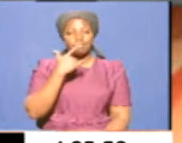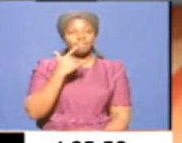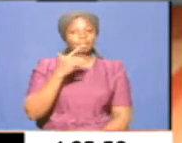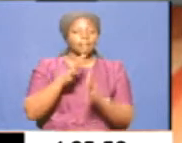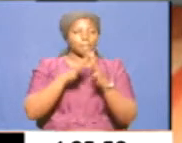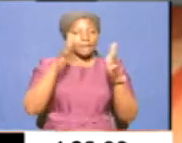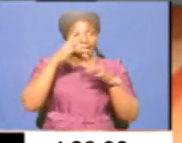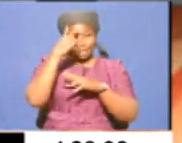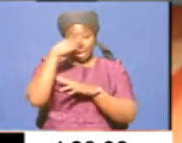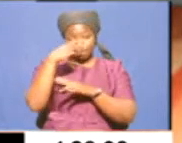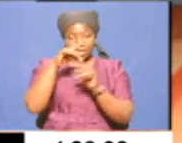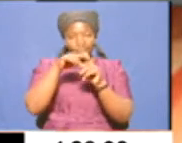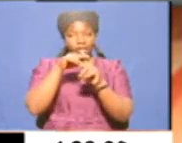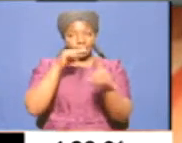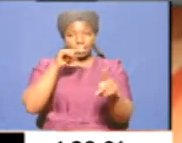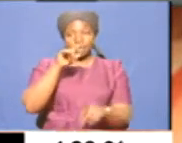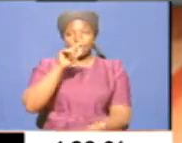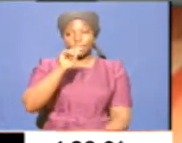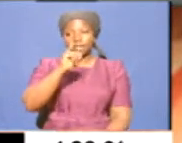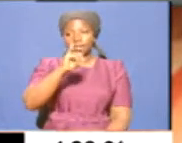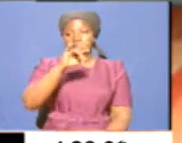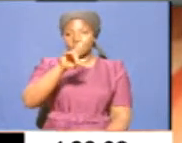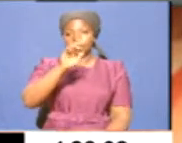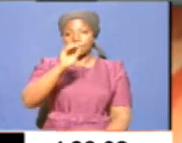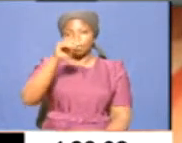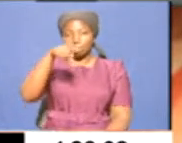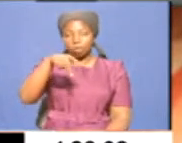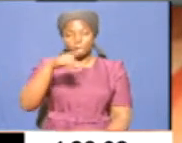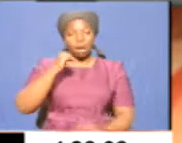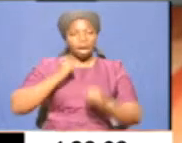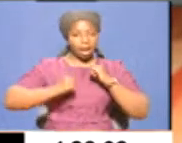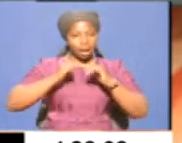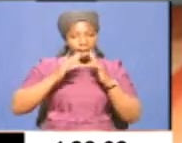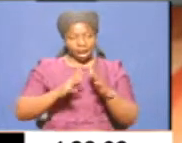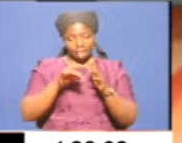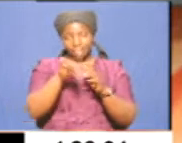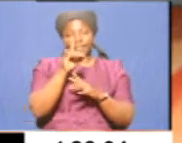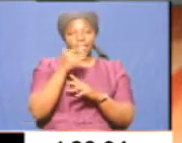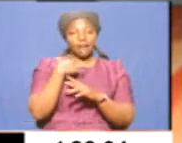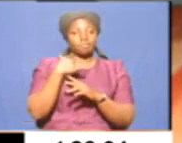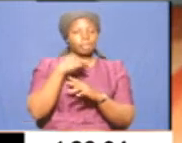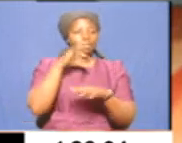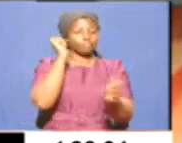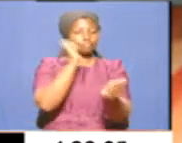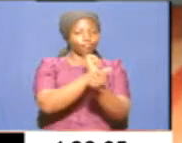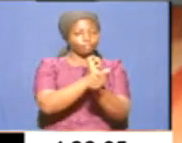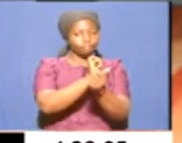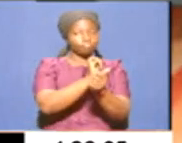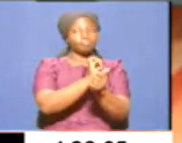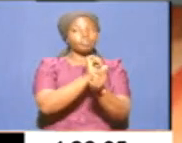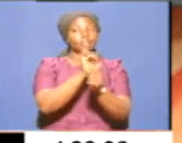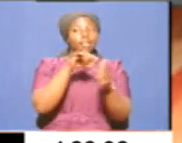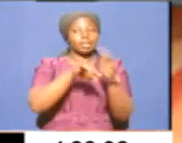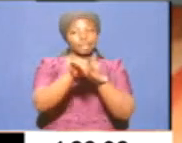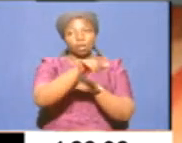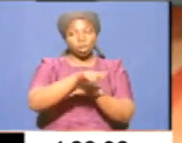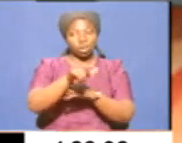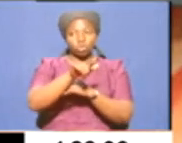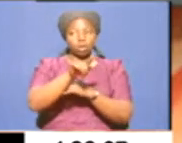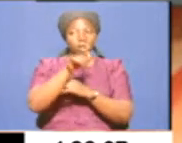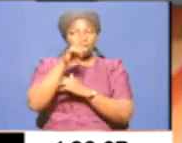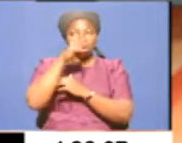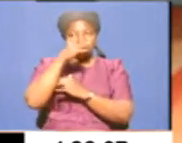cross-country champion Agnes Debet Tirop, is being held at an unidentified location in Mombasa County as detectives continue